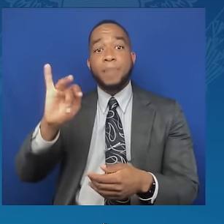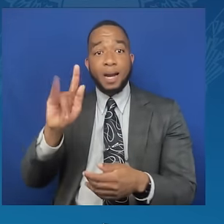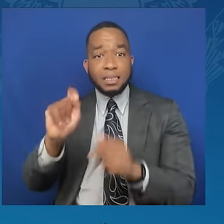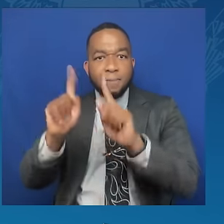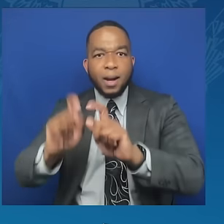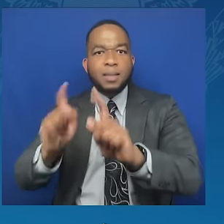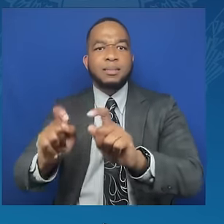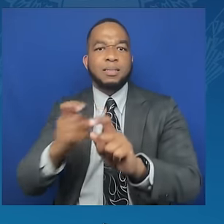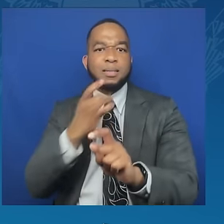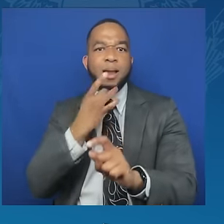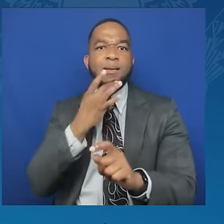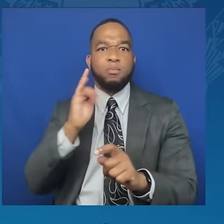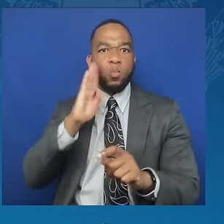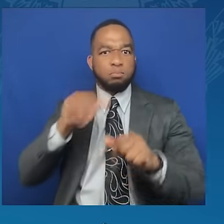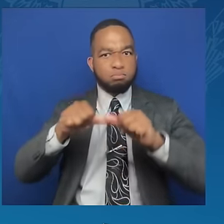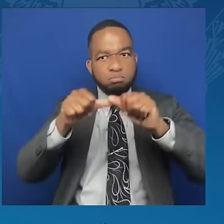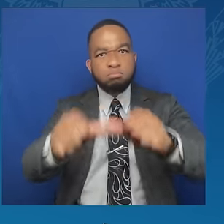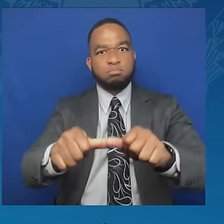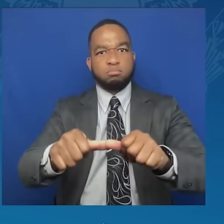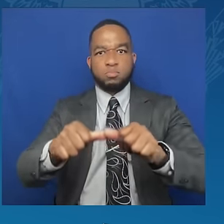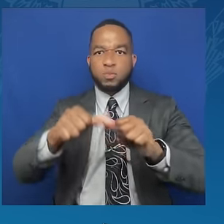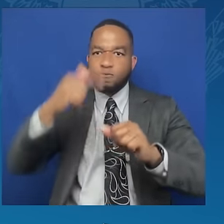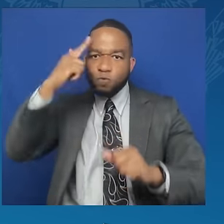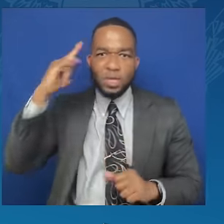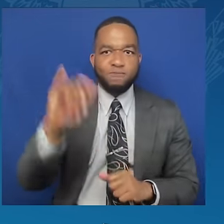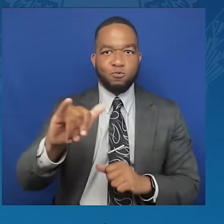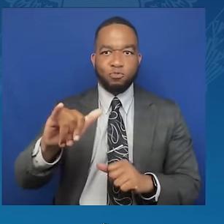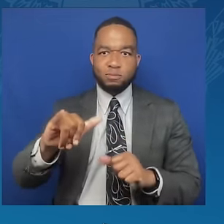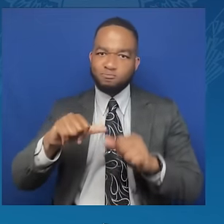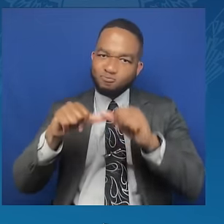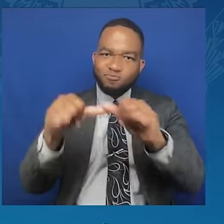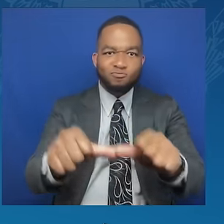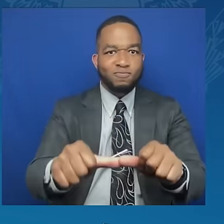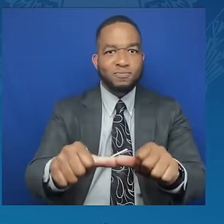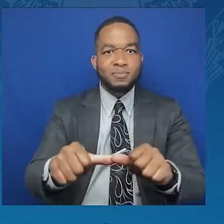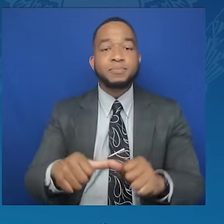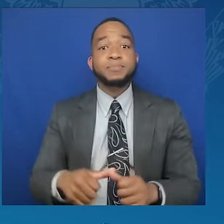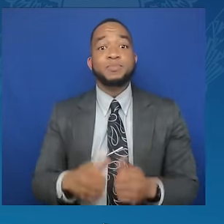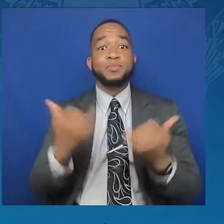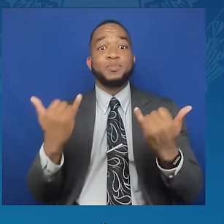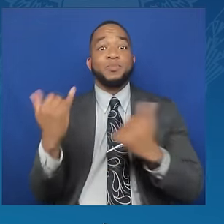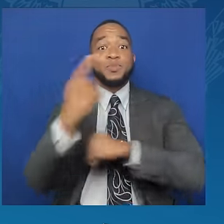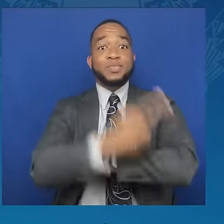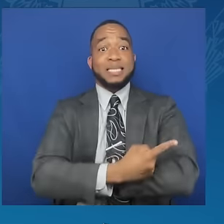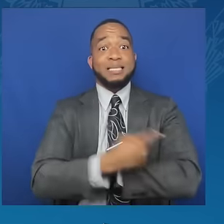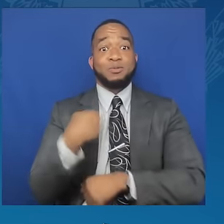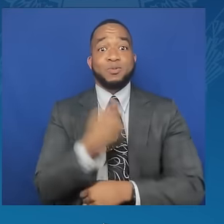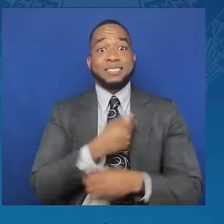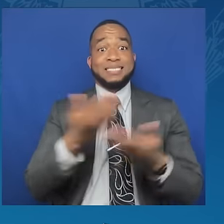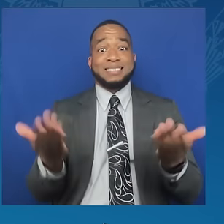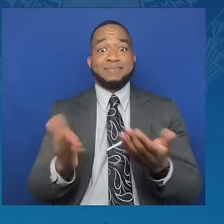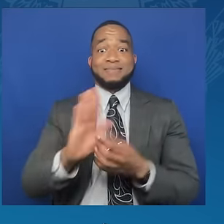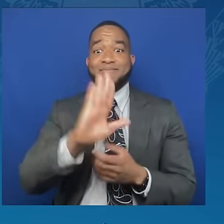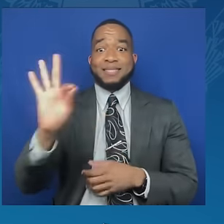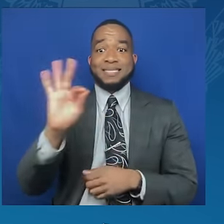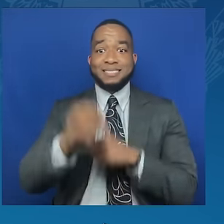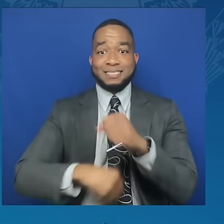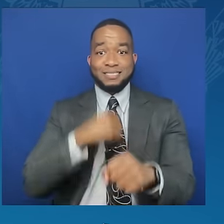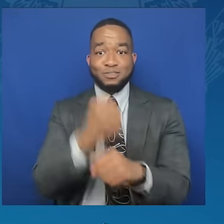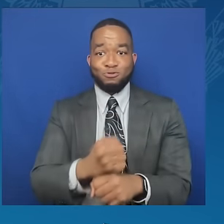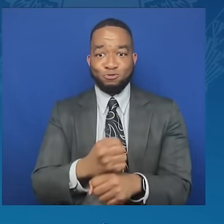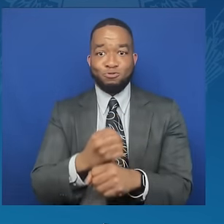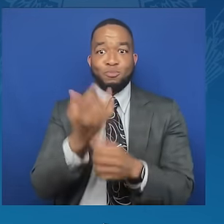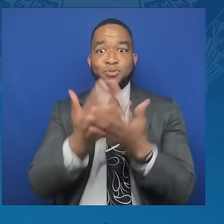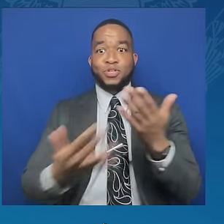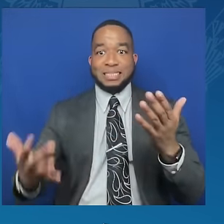forever. The fact that we're here today, 59 years after Bloody Sunday, led by our first Black Vice President,